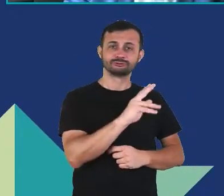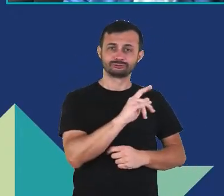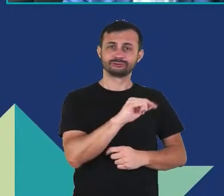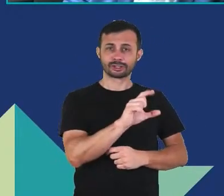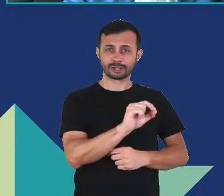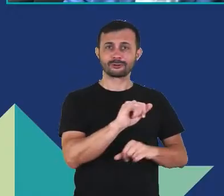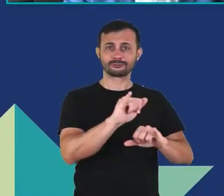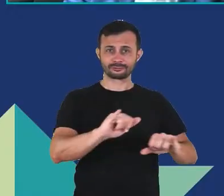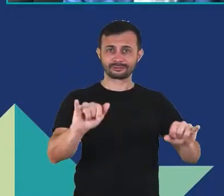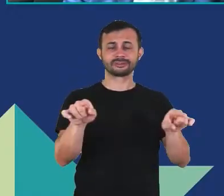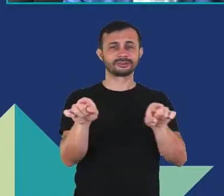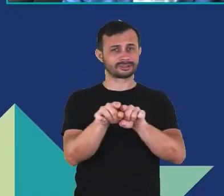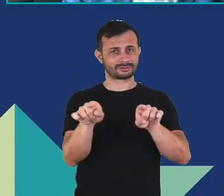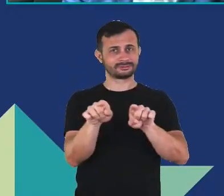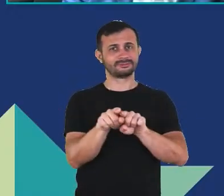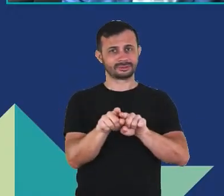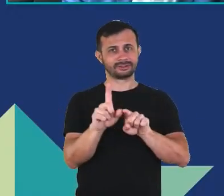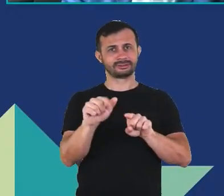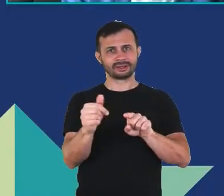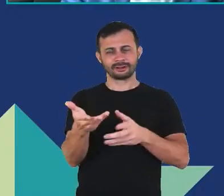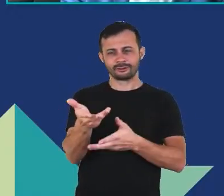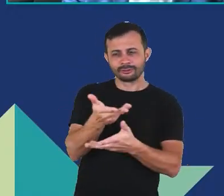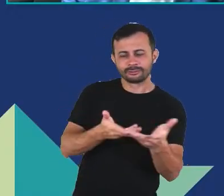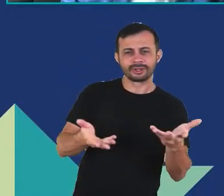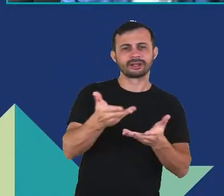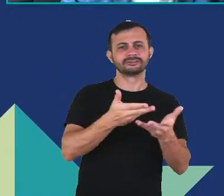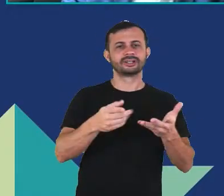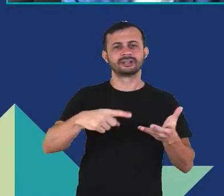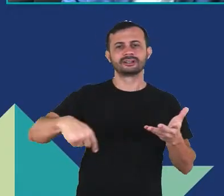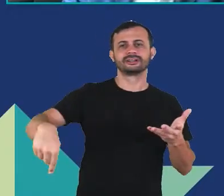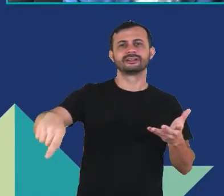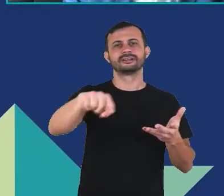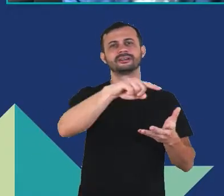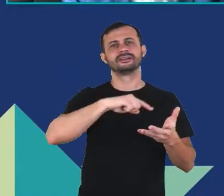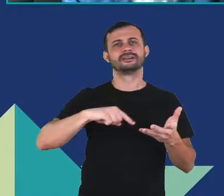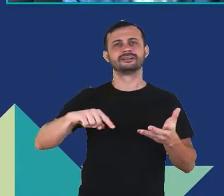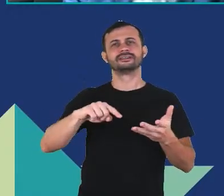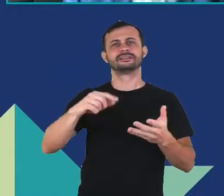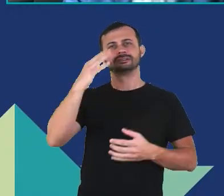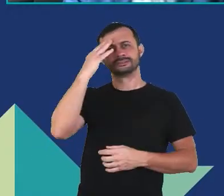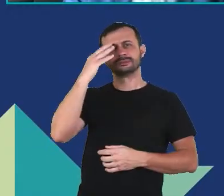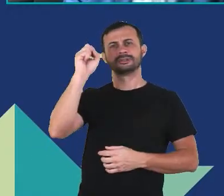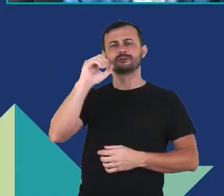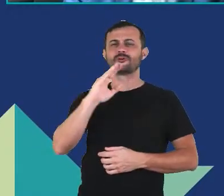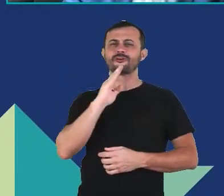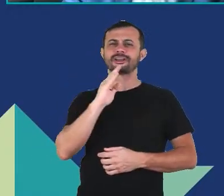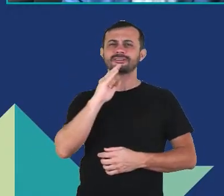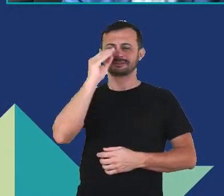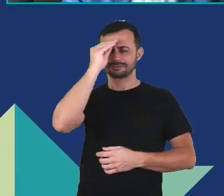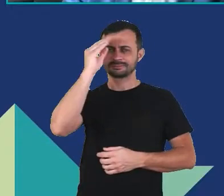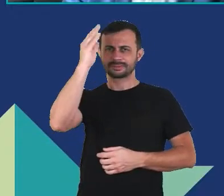sharing knowledge. We all learn every day, and